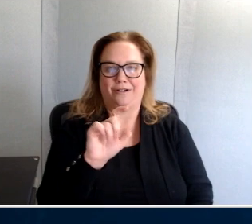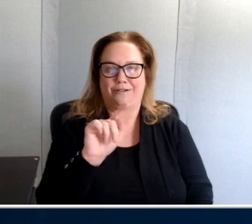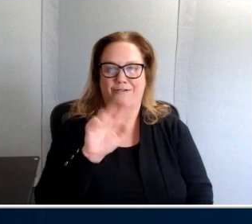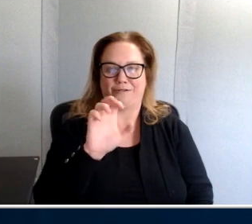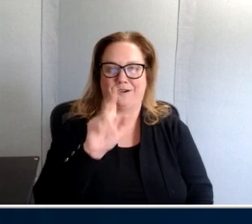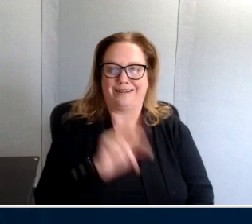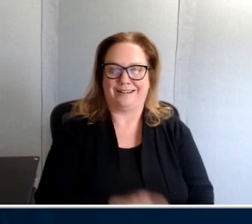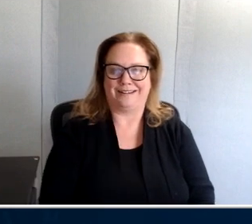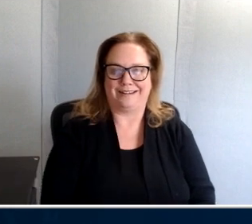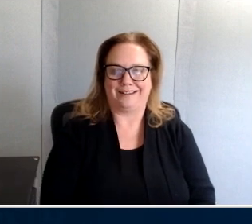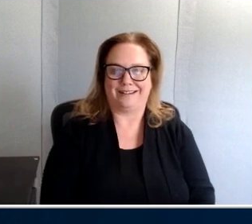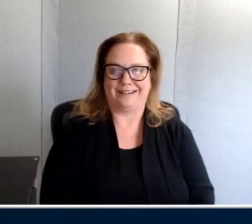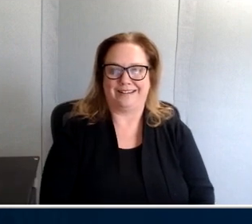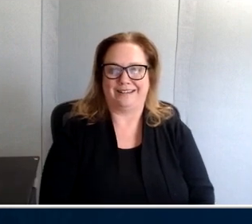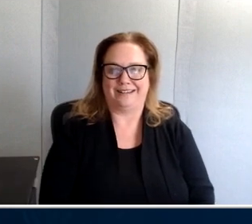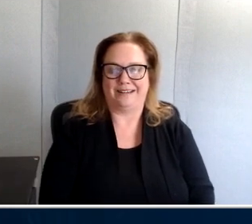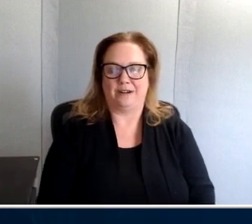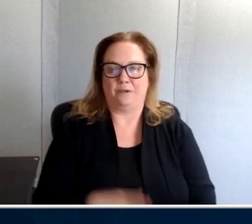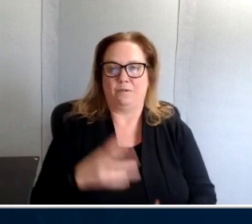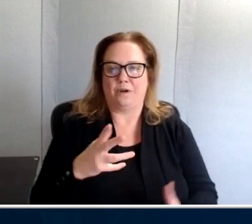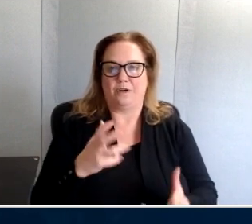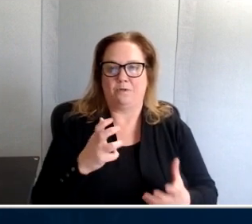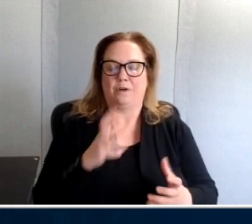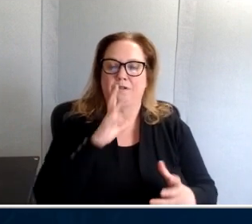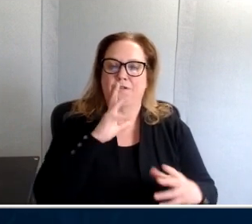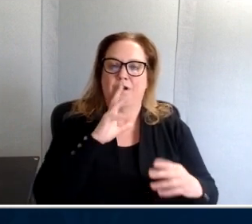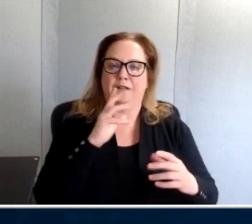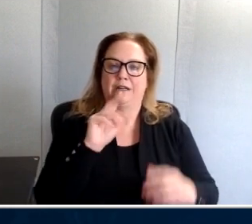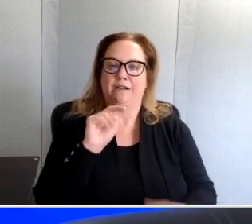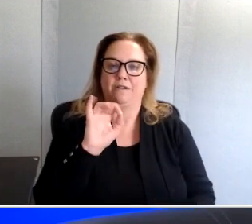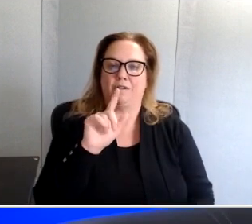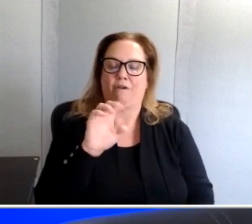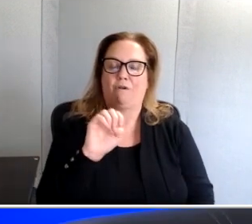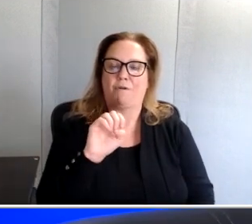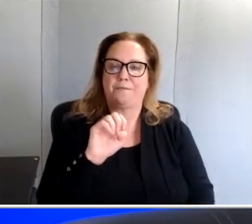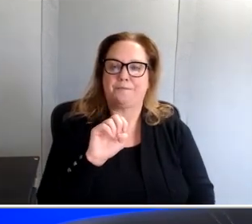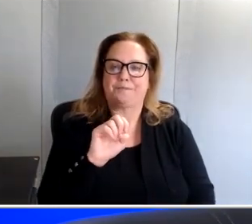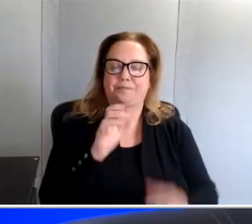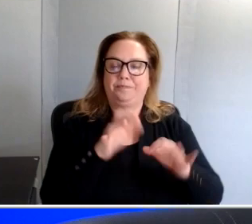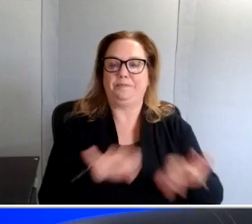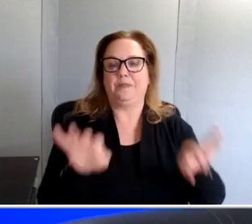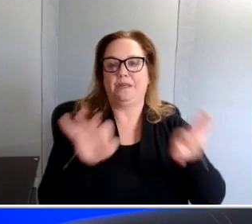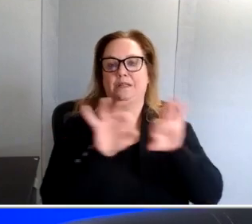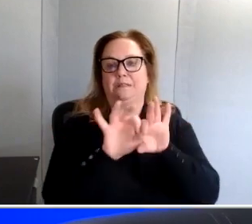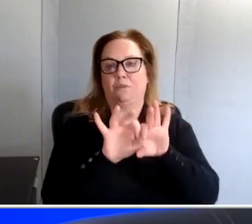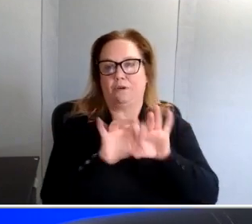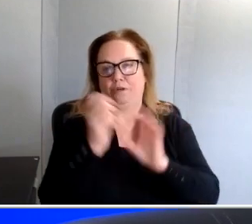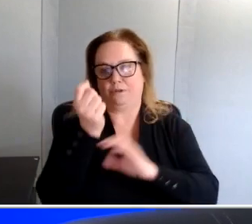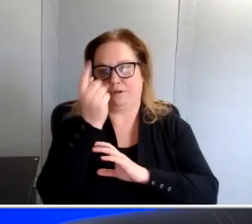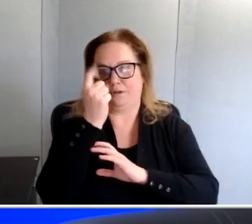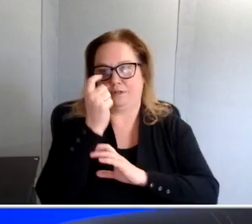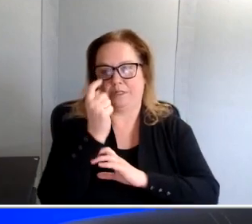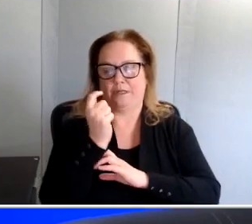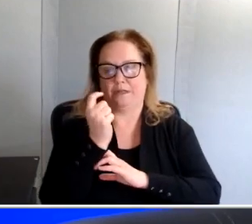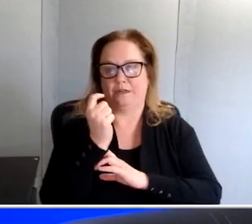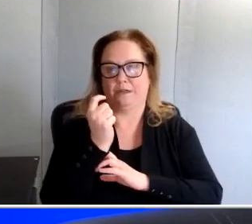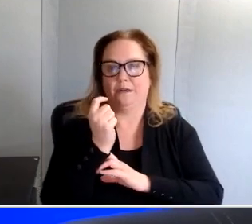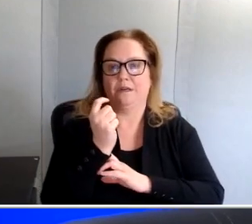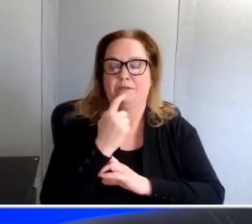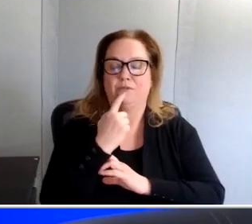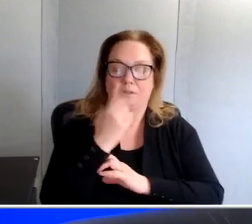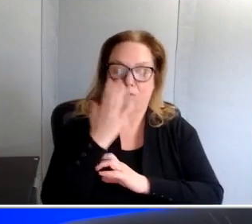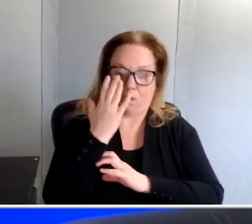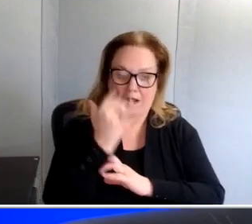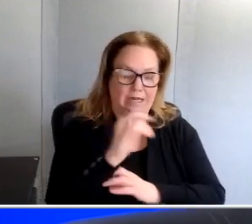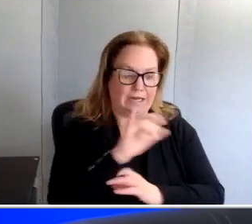it. What do you want folks to take away from our talk today, Nicole? I think really it's important to make sure you understand your why for saying yes, that you're having